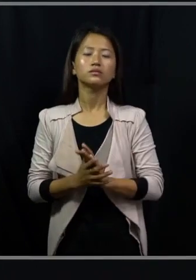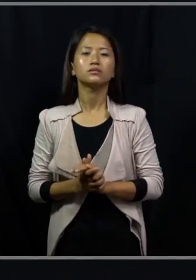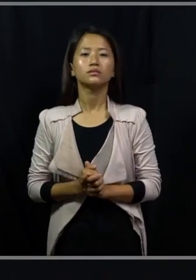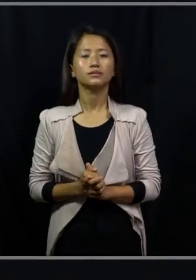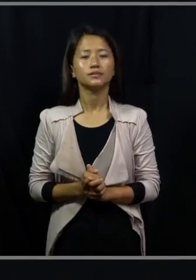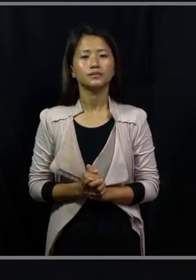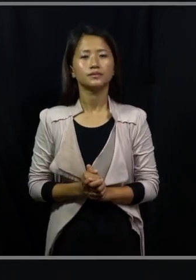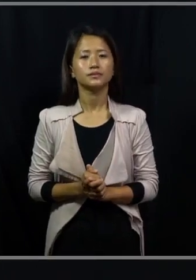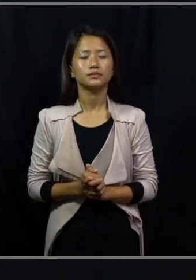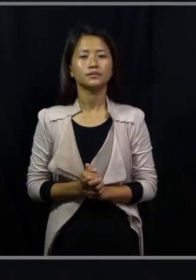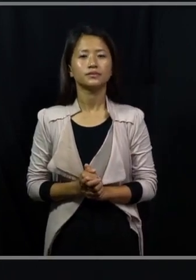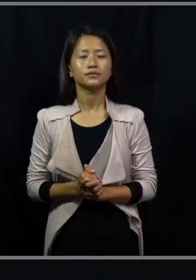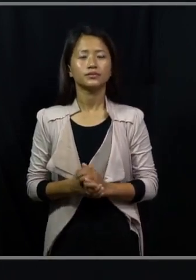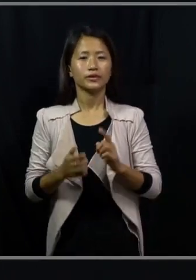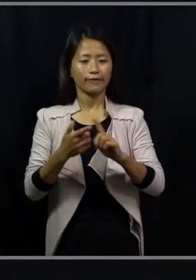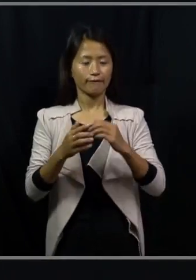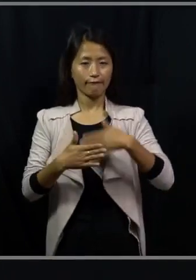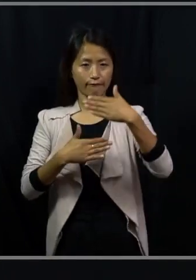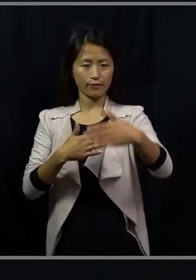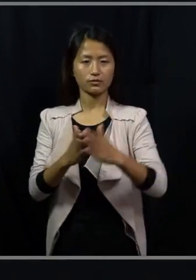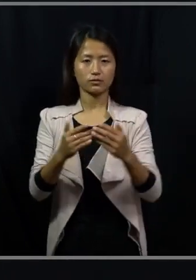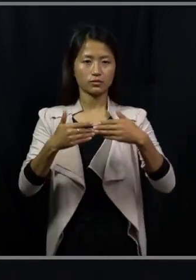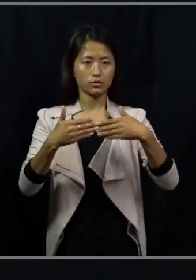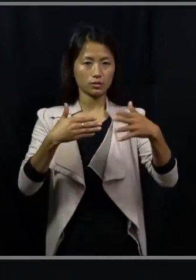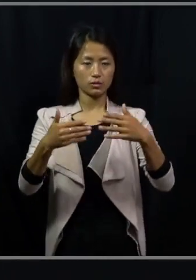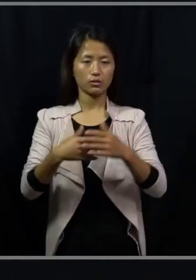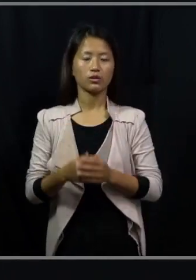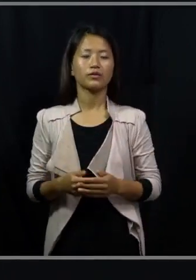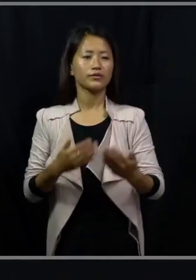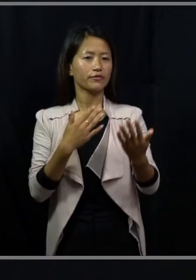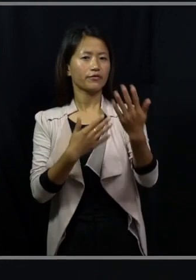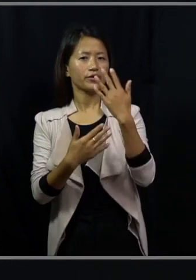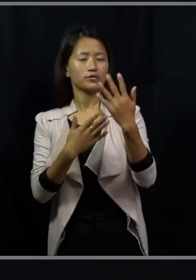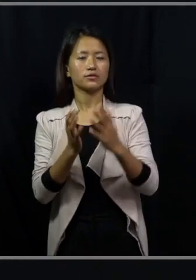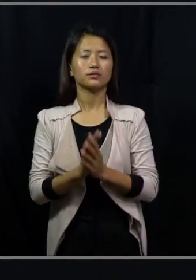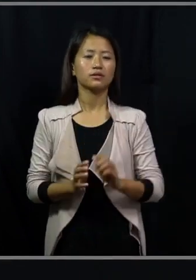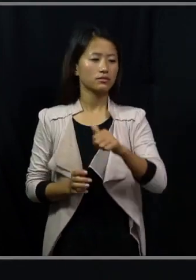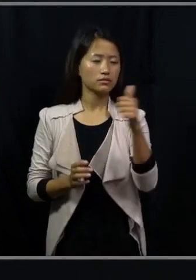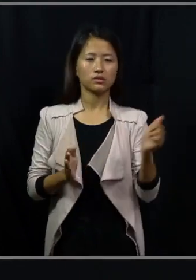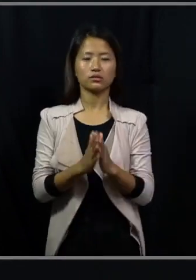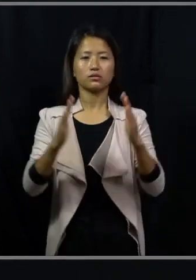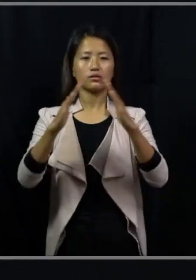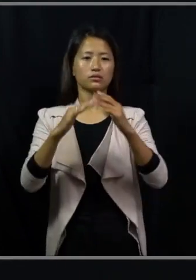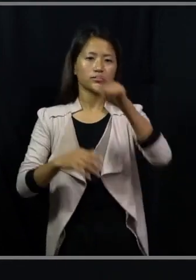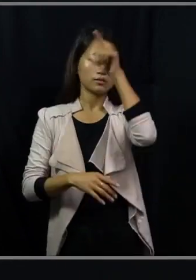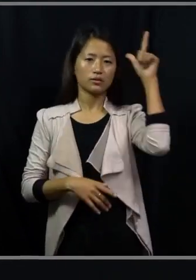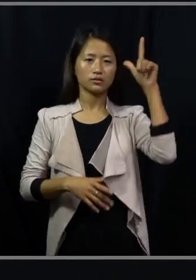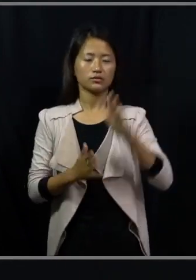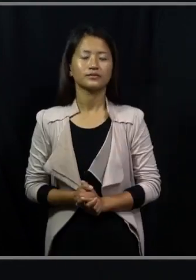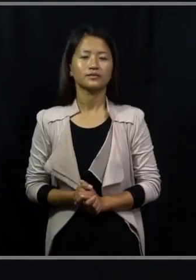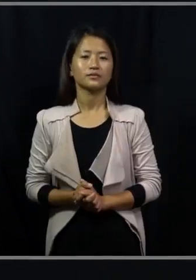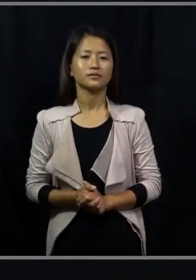also a front door which did not face another house, okay? It brings luck to the